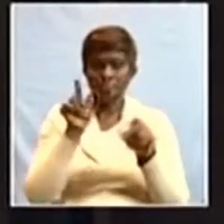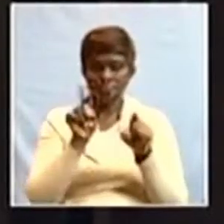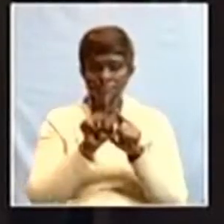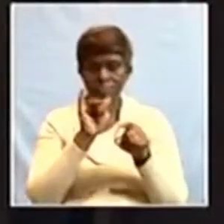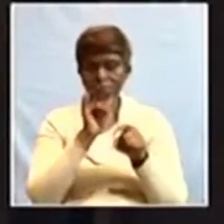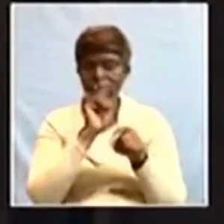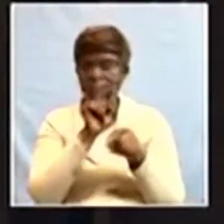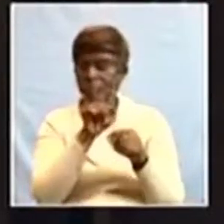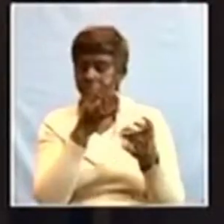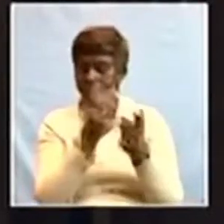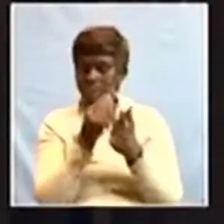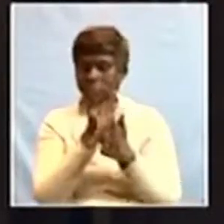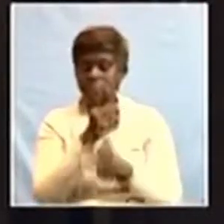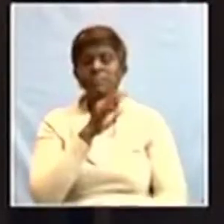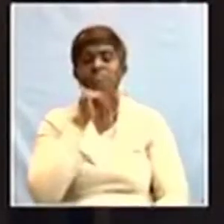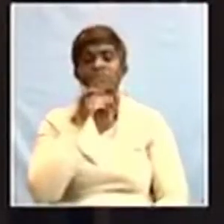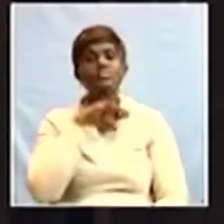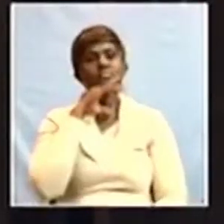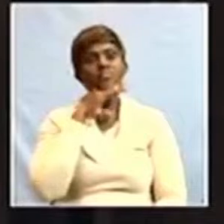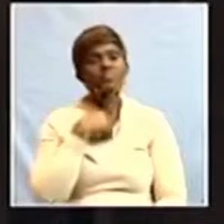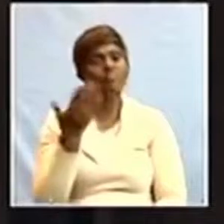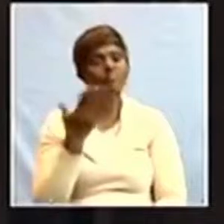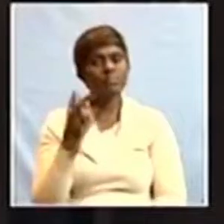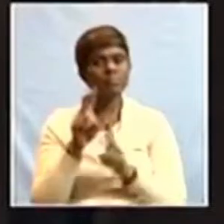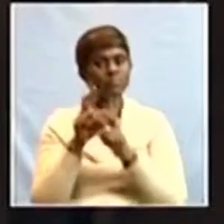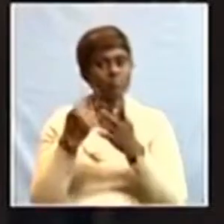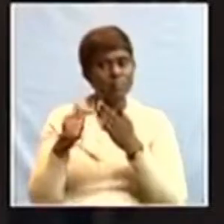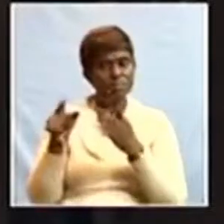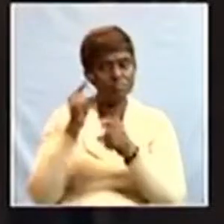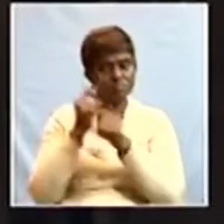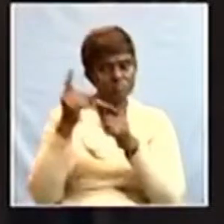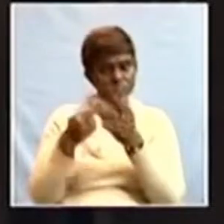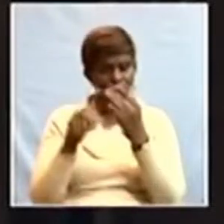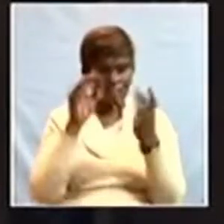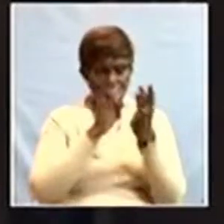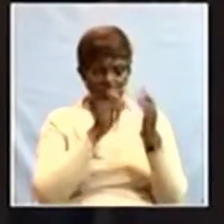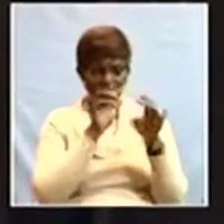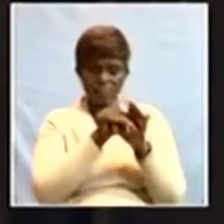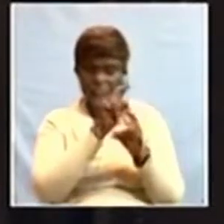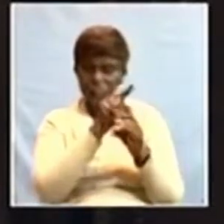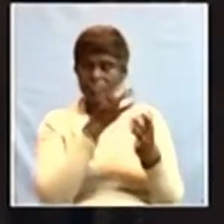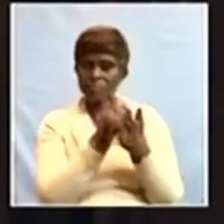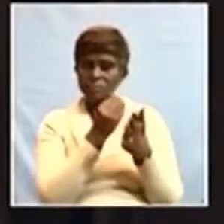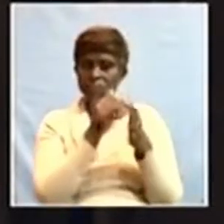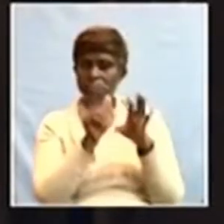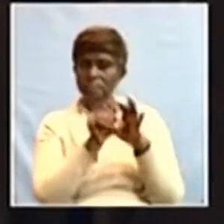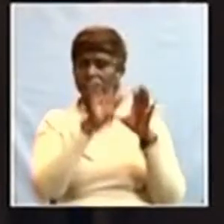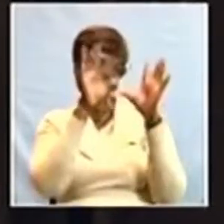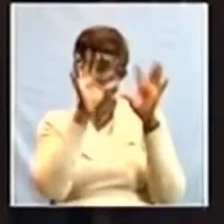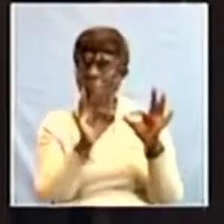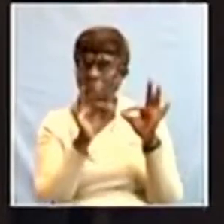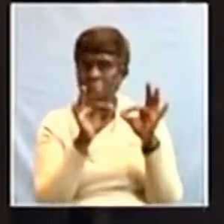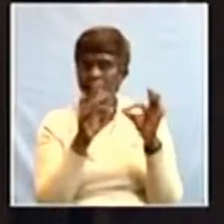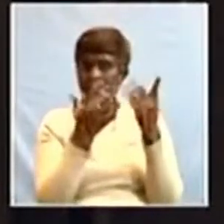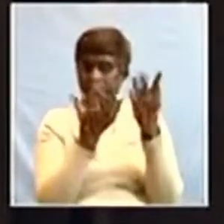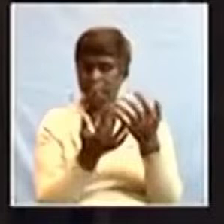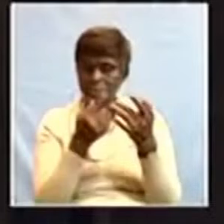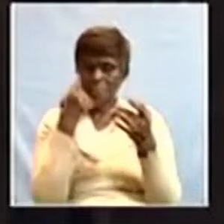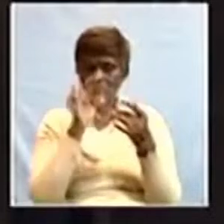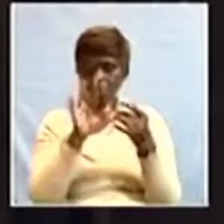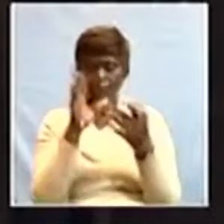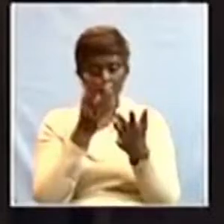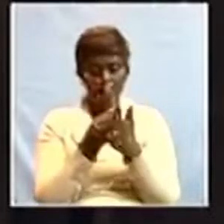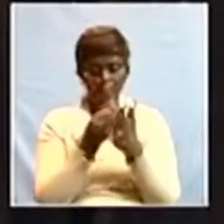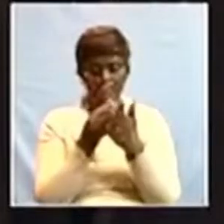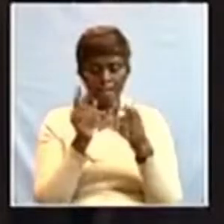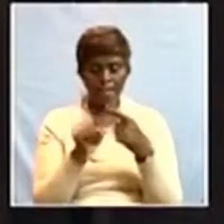funds were not adequate, so they just put the funds in the account, waiting for the amounts